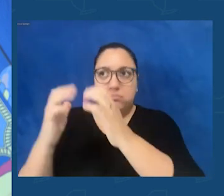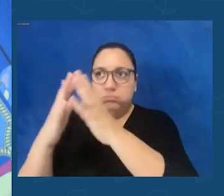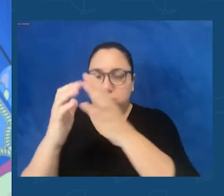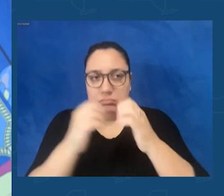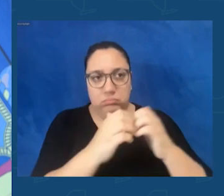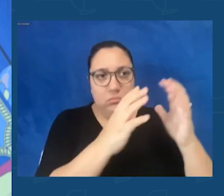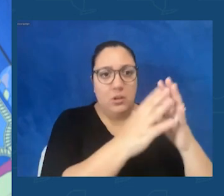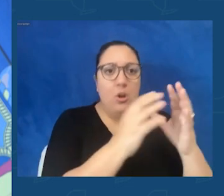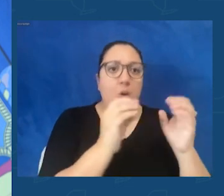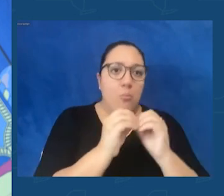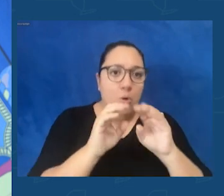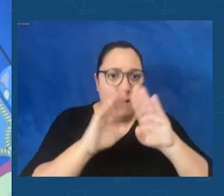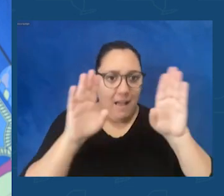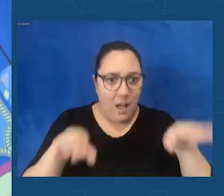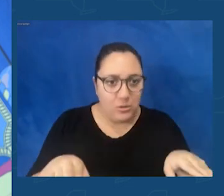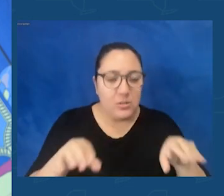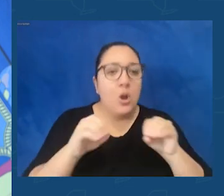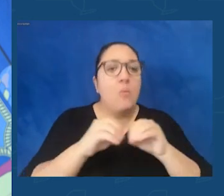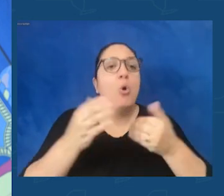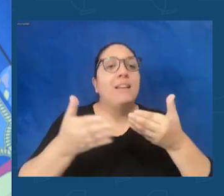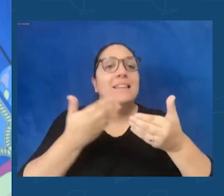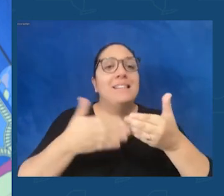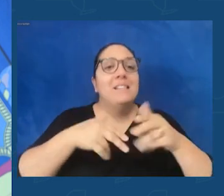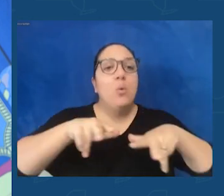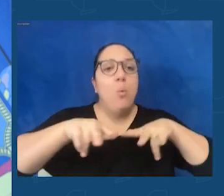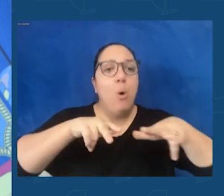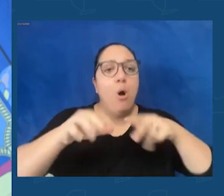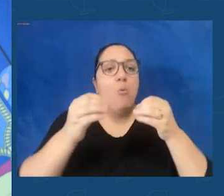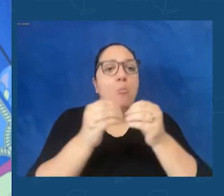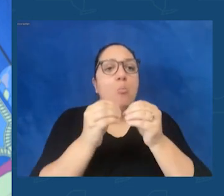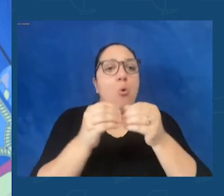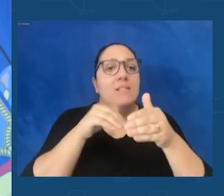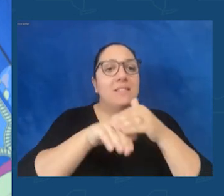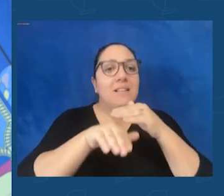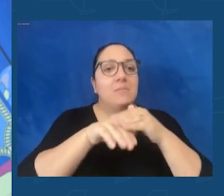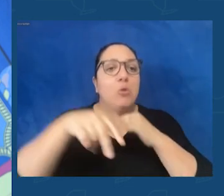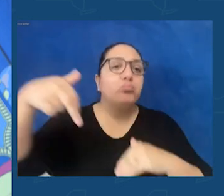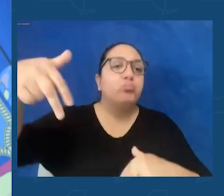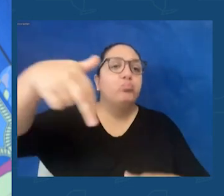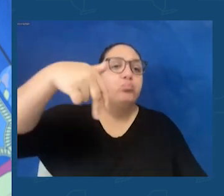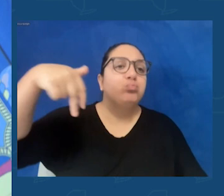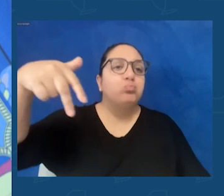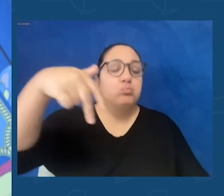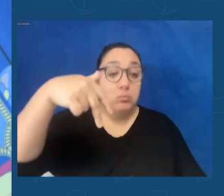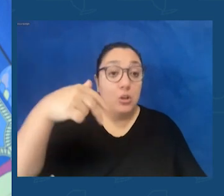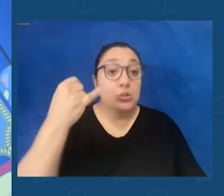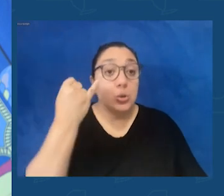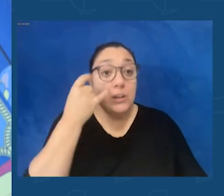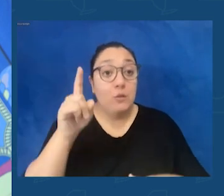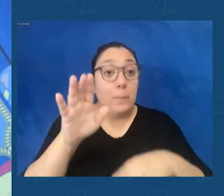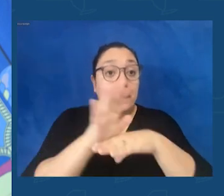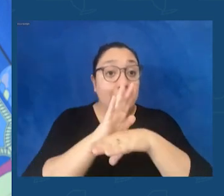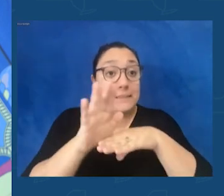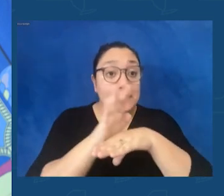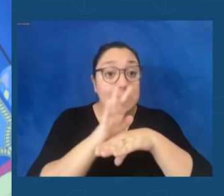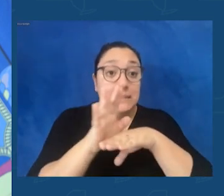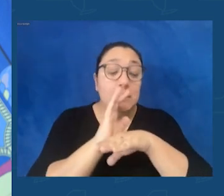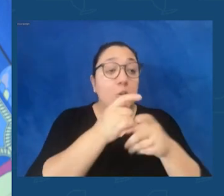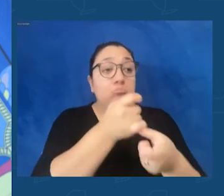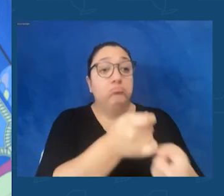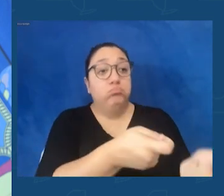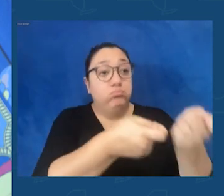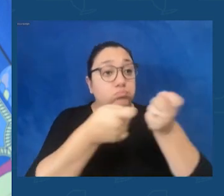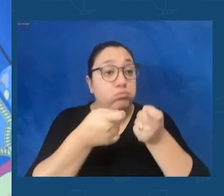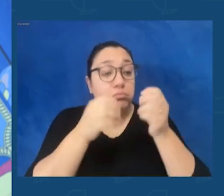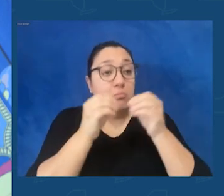and accessible. So for a small business owner starting out, you're going to be able to bring in more customers and attract more employees. You know, again, a young